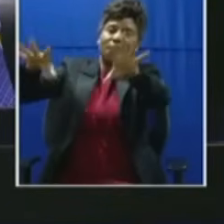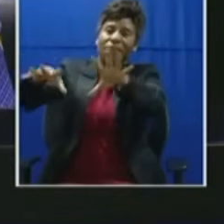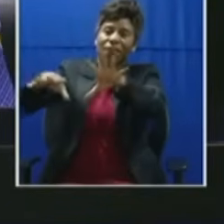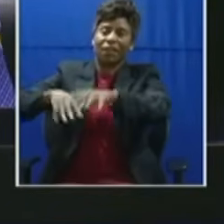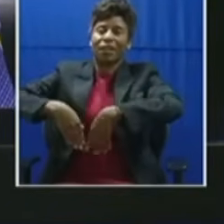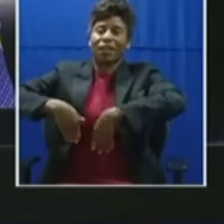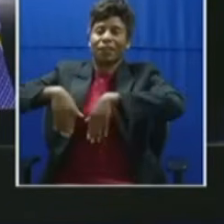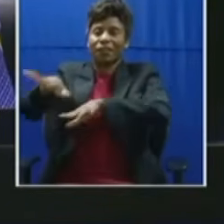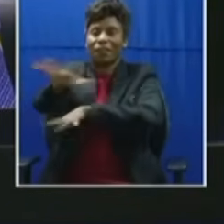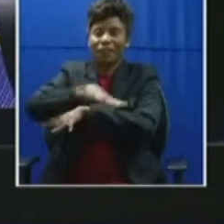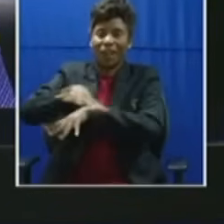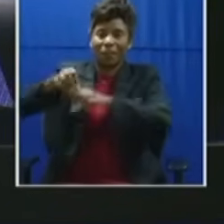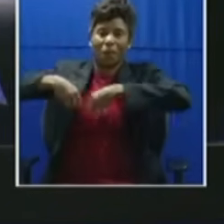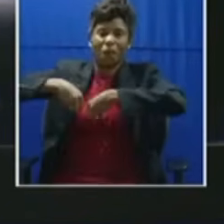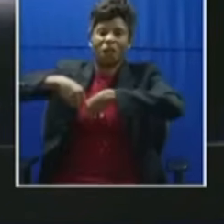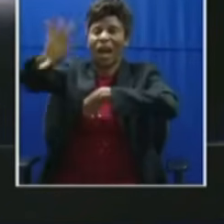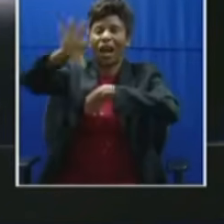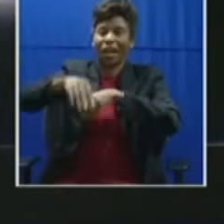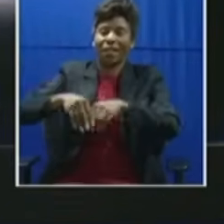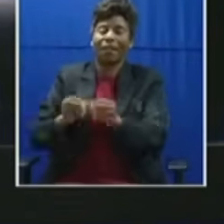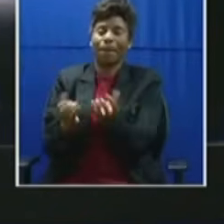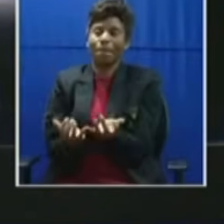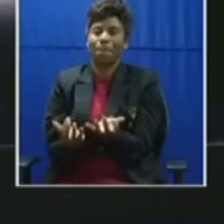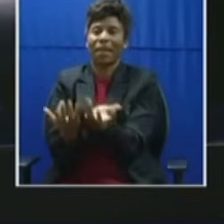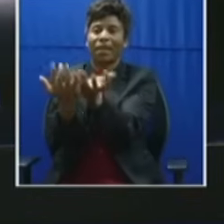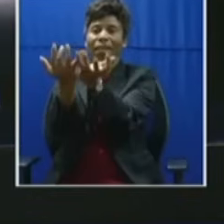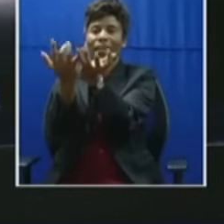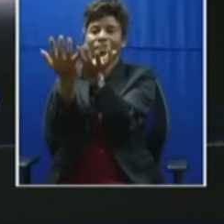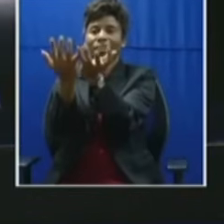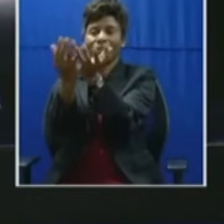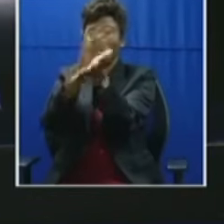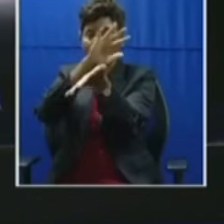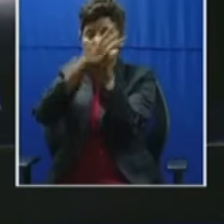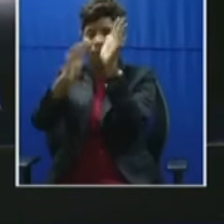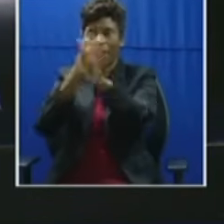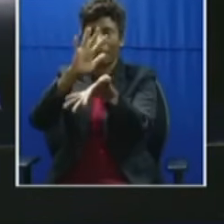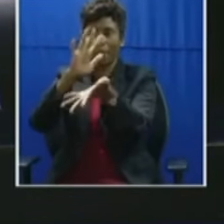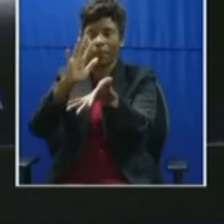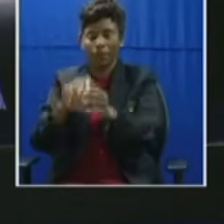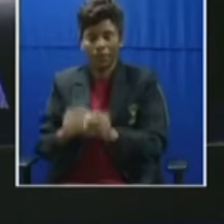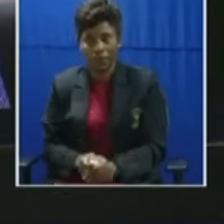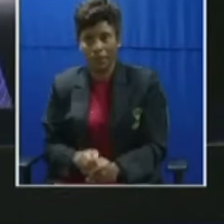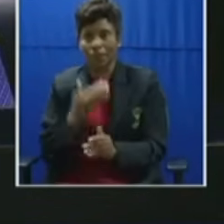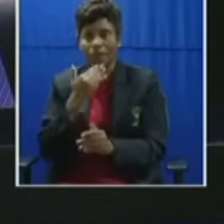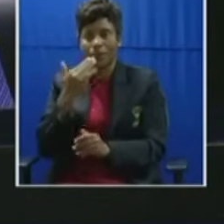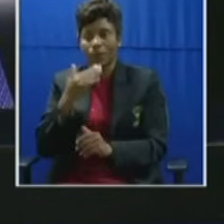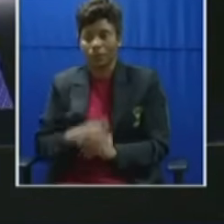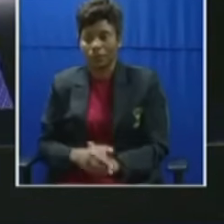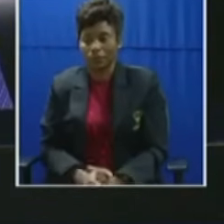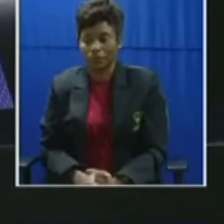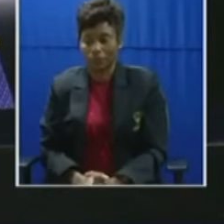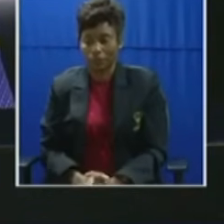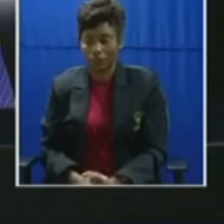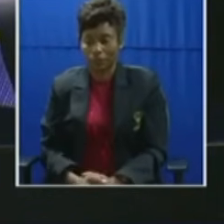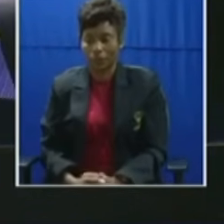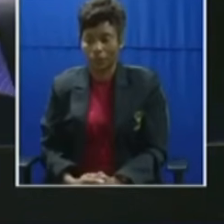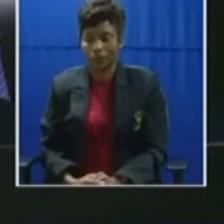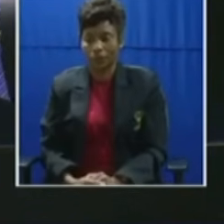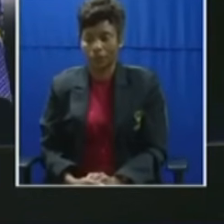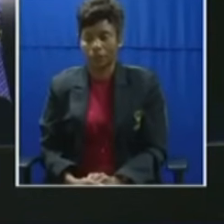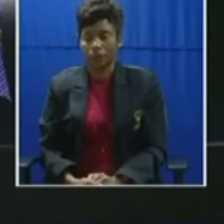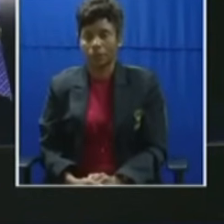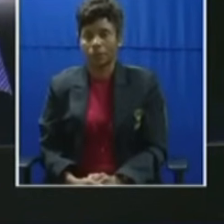to President Cyril Ramaphosa's speech. The State of the Nation address a debate in Parliament to give South Africans a glimpse of what their